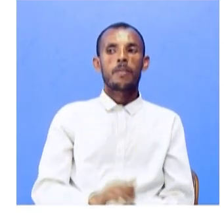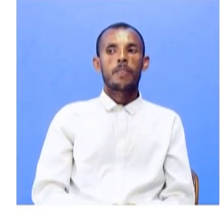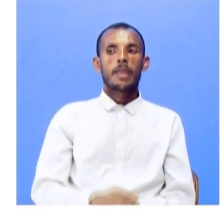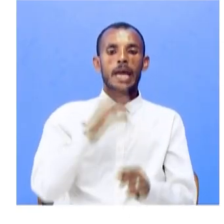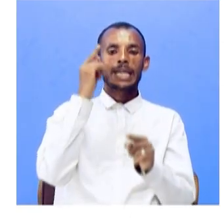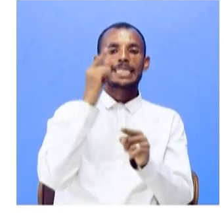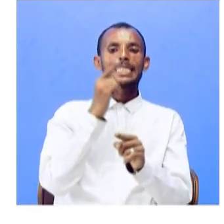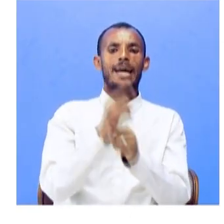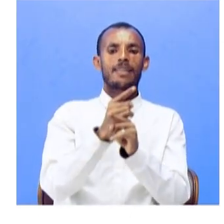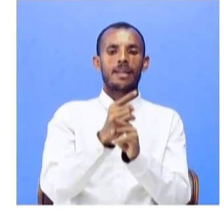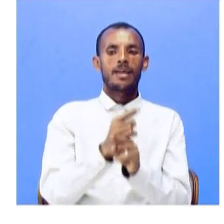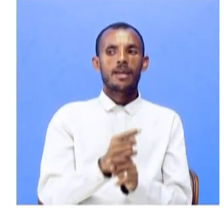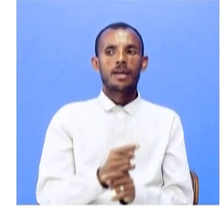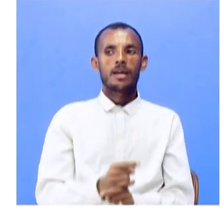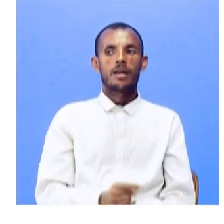exactly